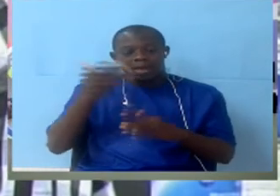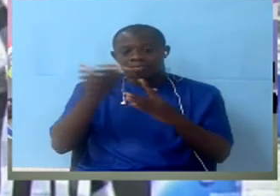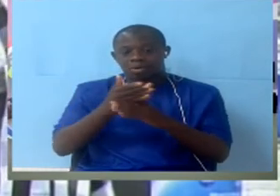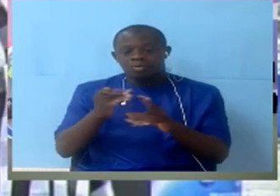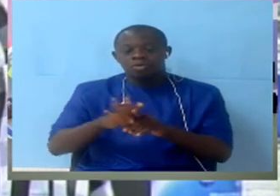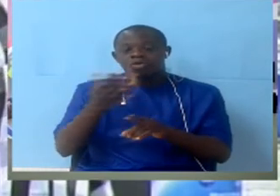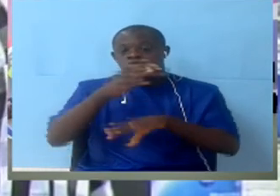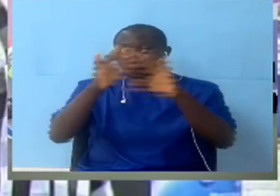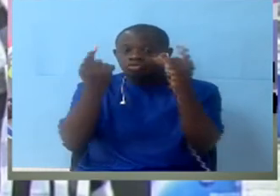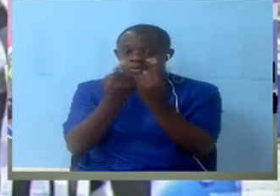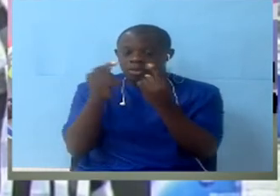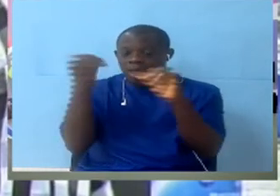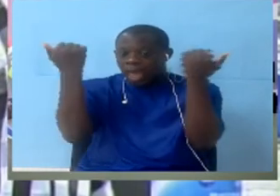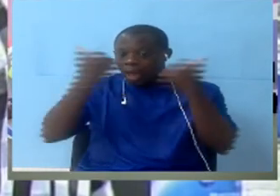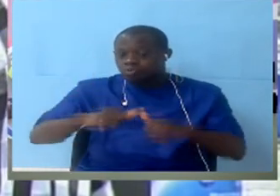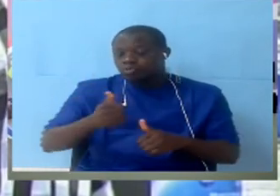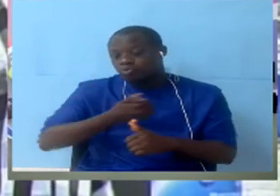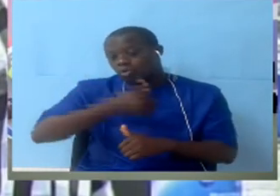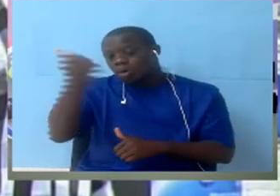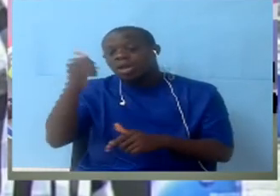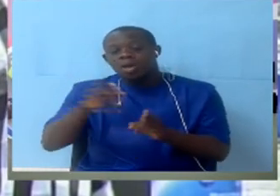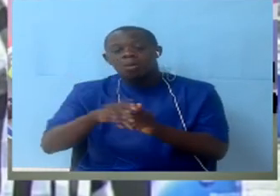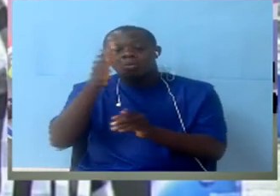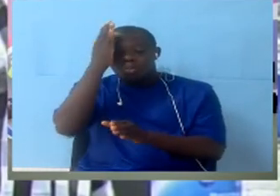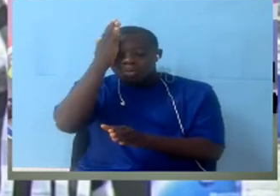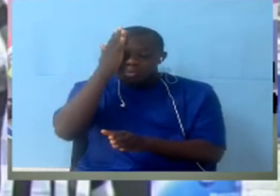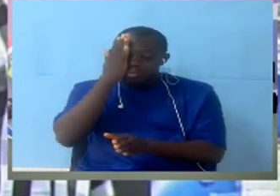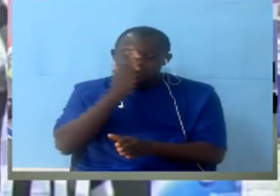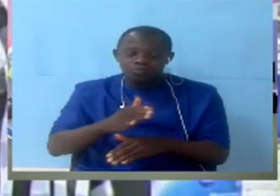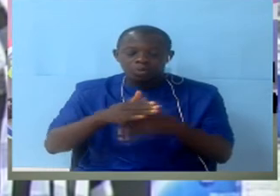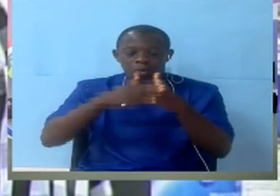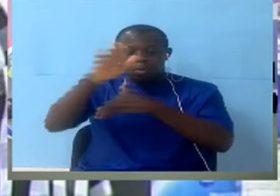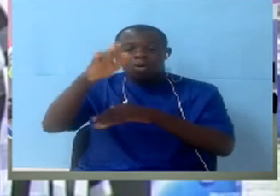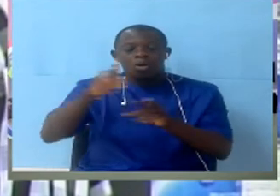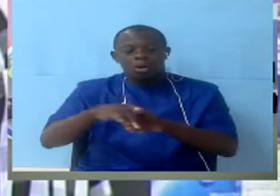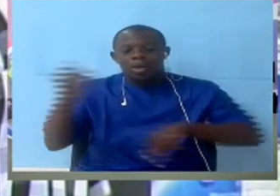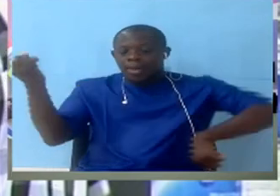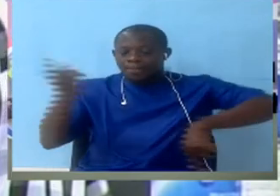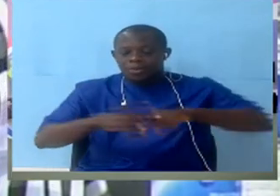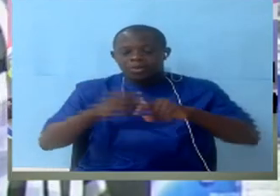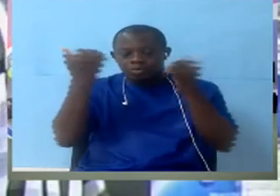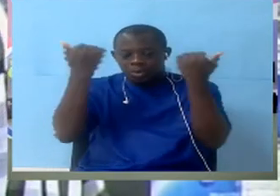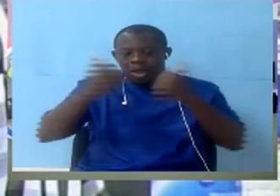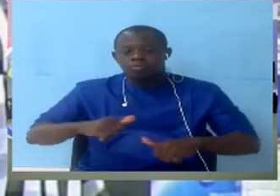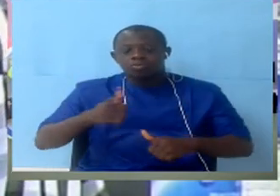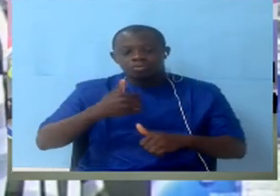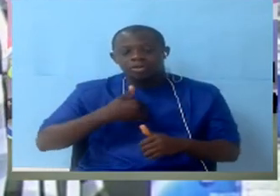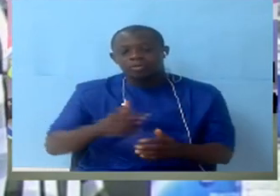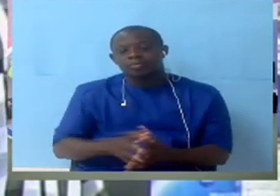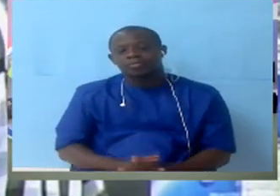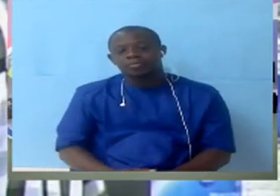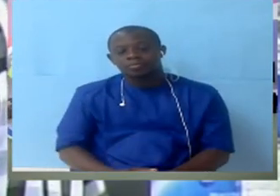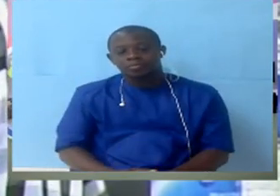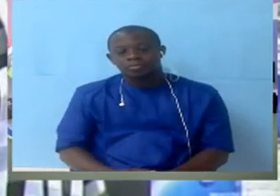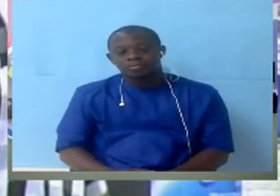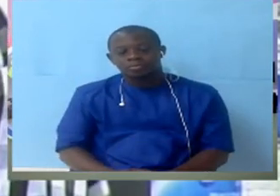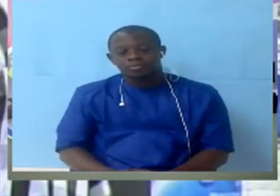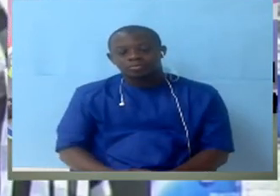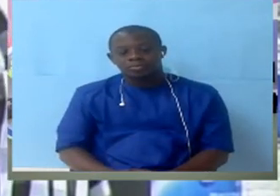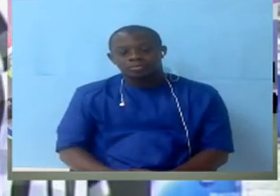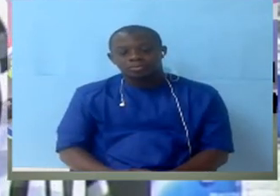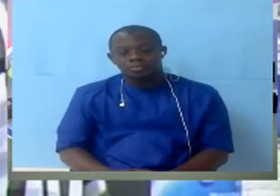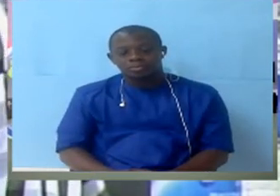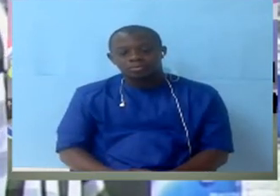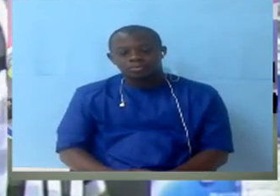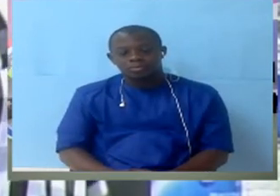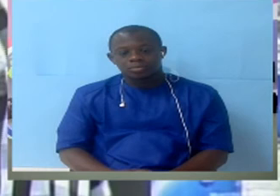I believe that something else more serious than beating can happen to me. Like what? Because my now own family model Konyakoni Mutabe Falale, because New